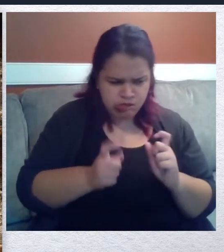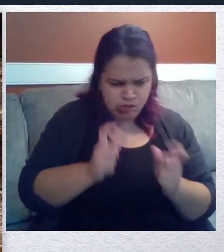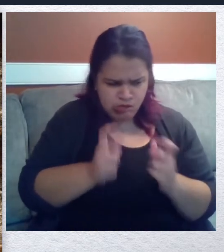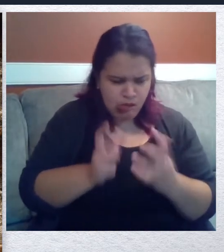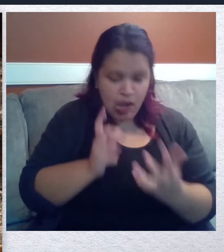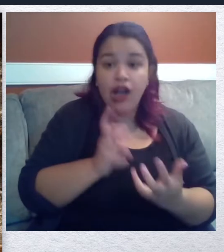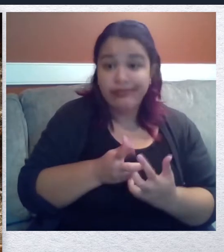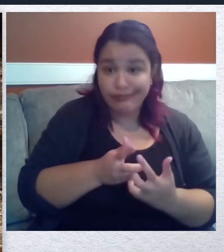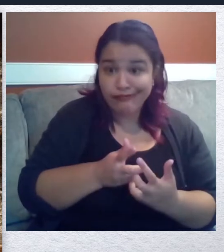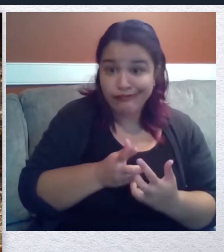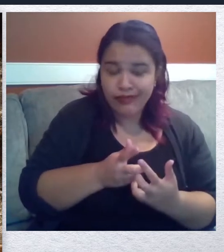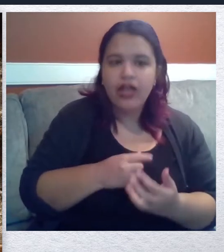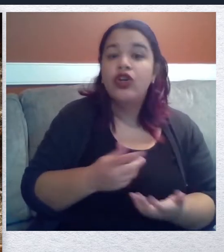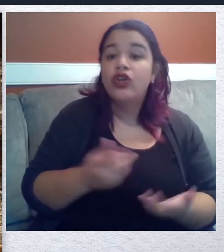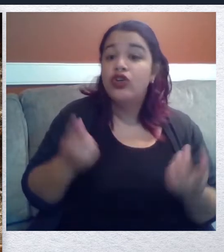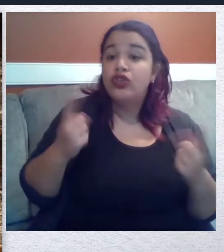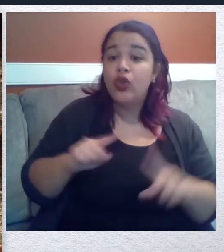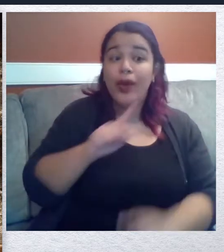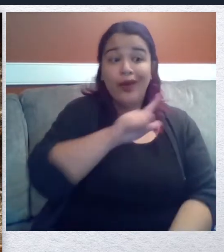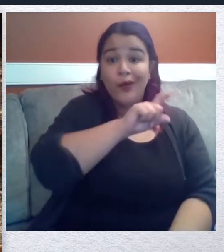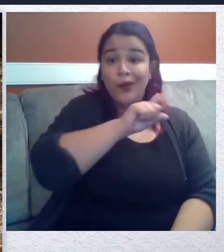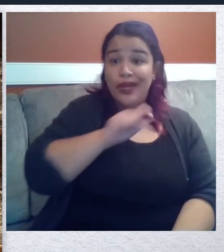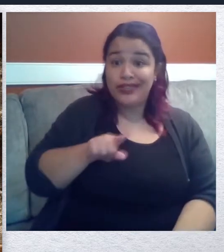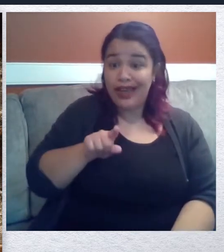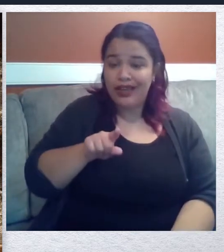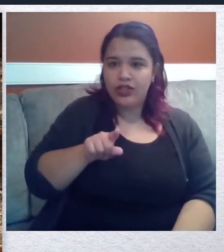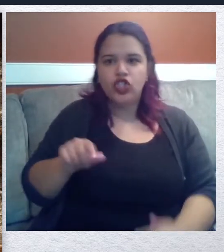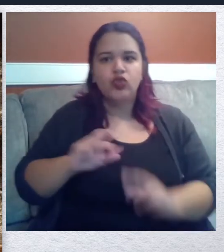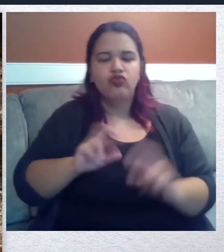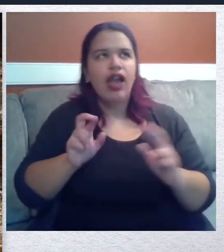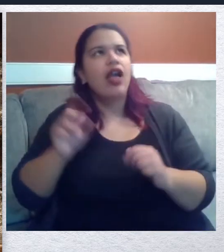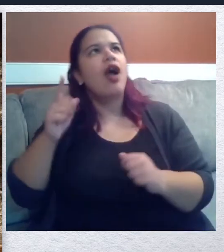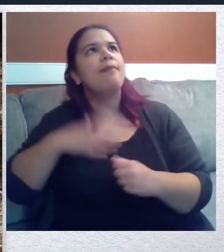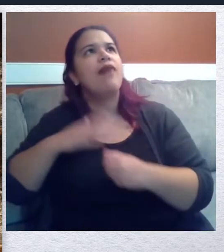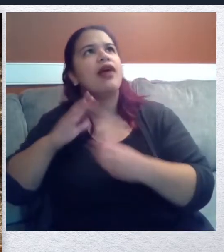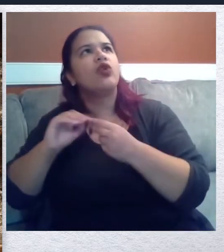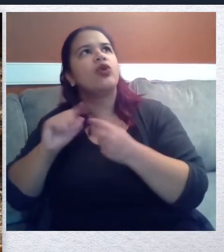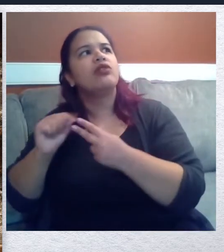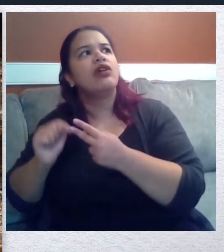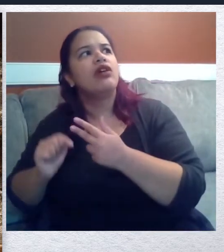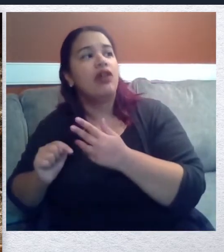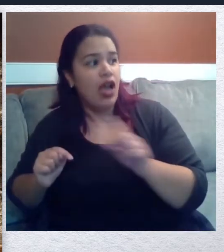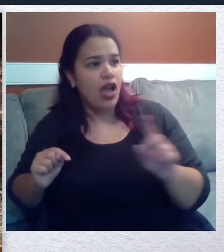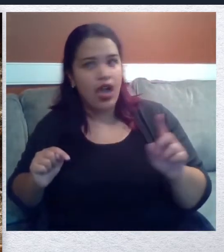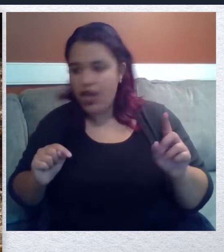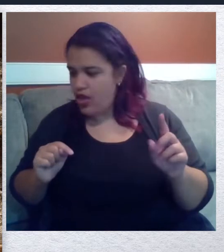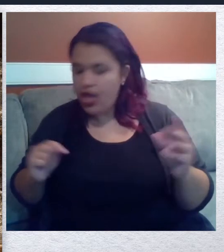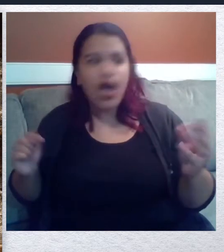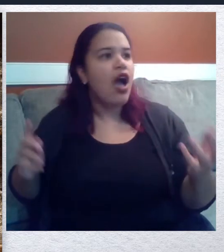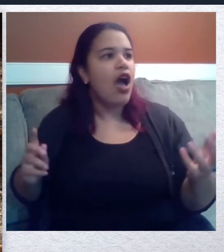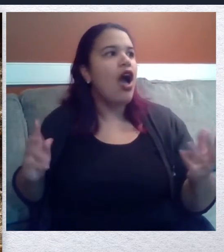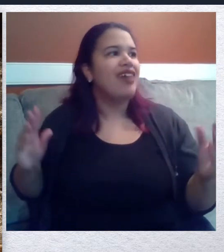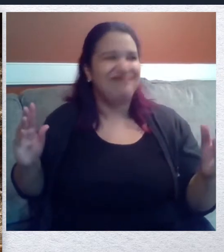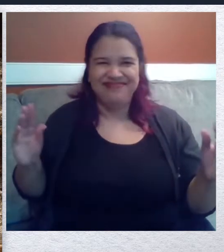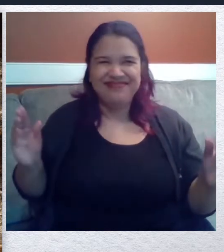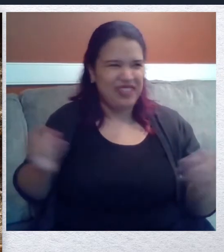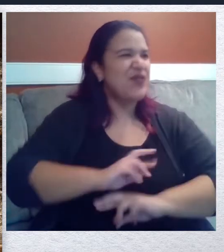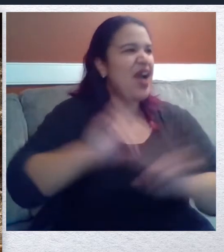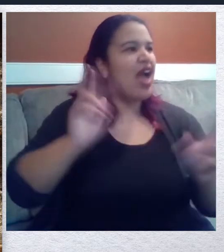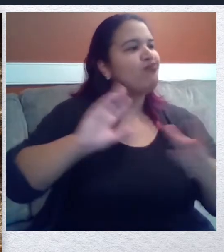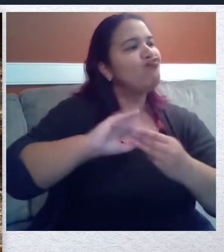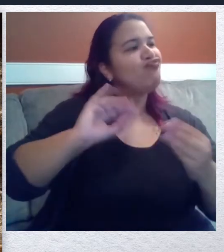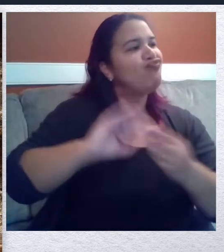are asked. Also, while answering behavioral-based questions can be challenging, having a structure